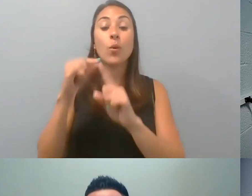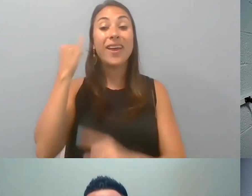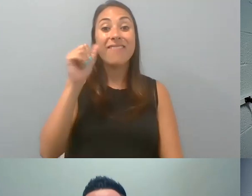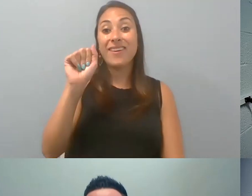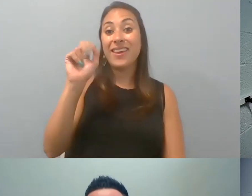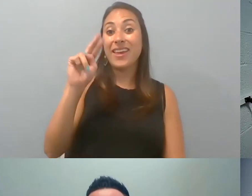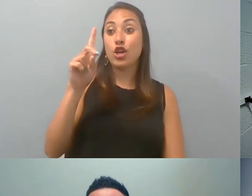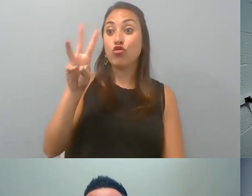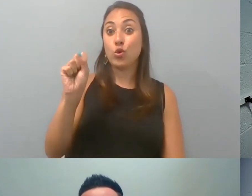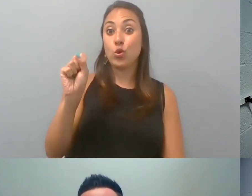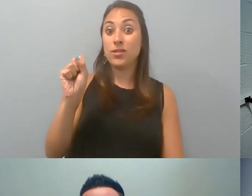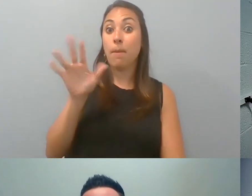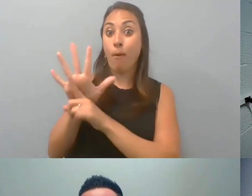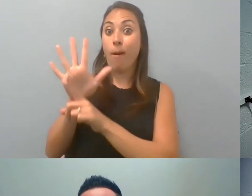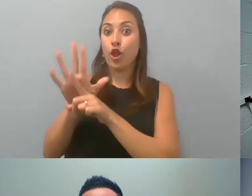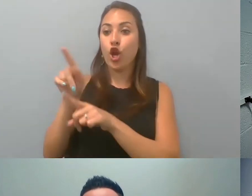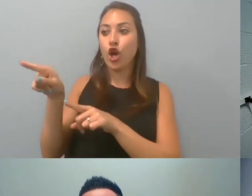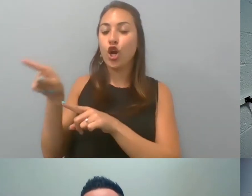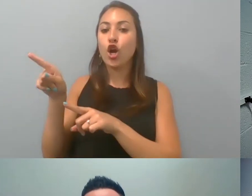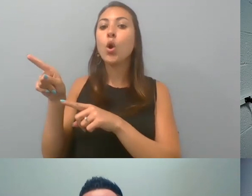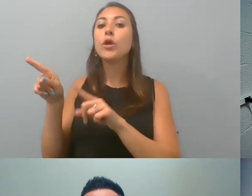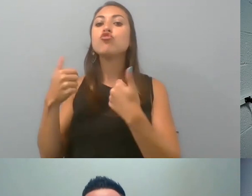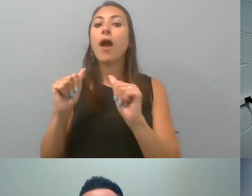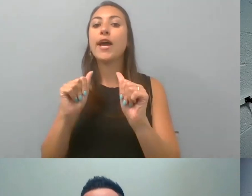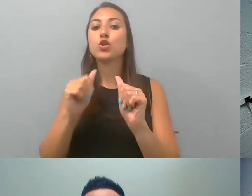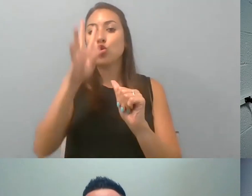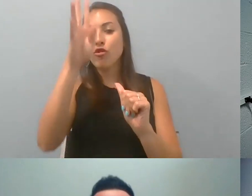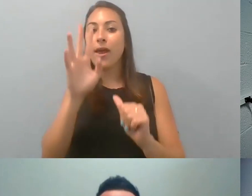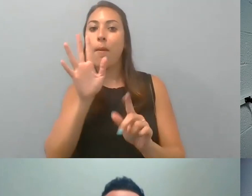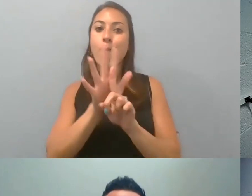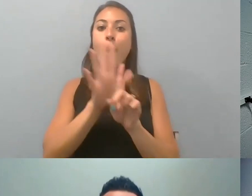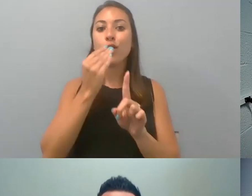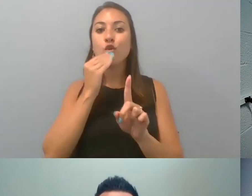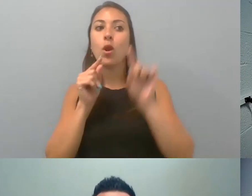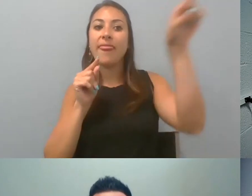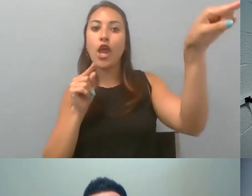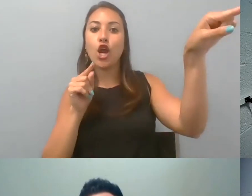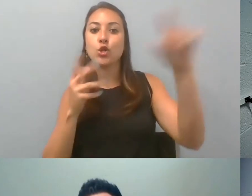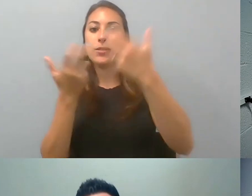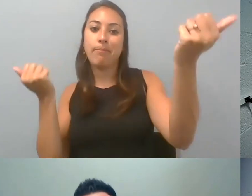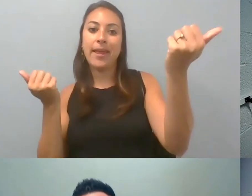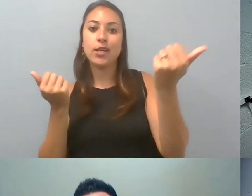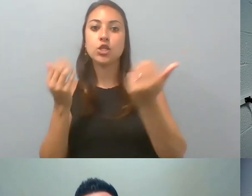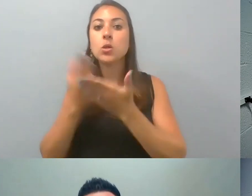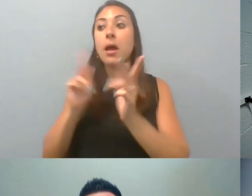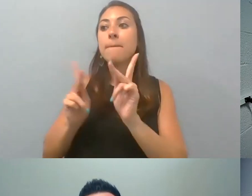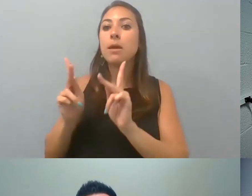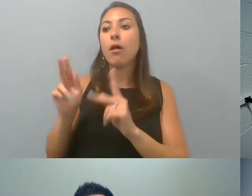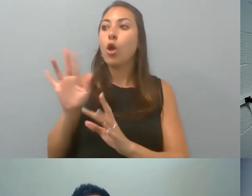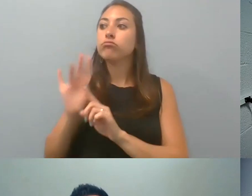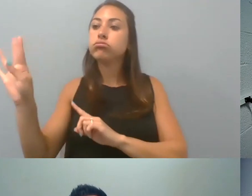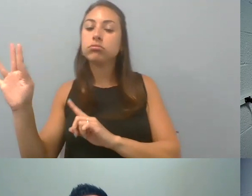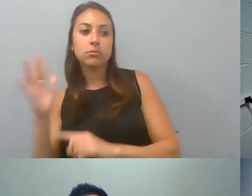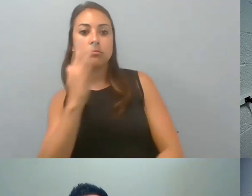at a competing time. So it could take some traffic away from there to try to split it up. Maybe, you know, one Thursday night, you really